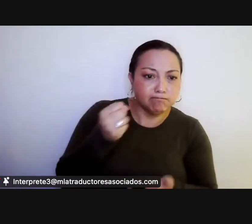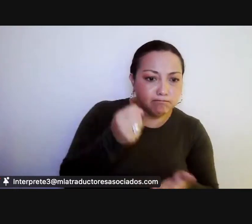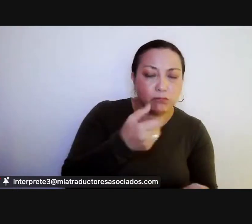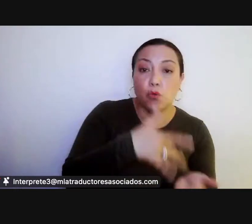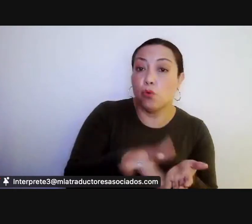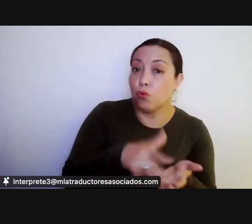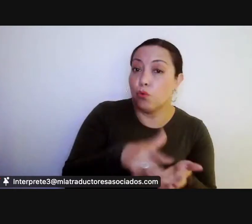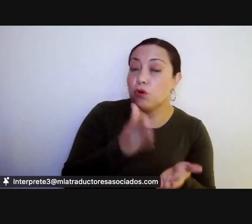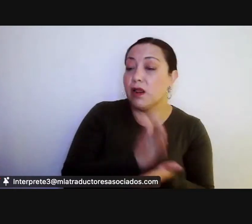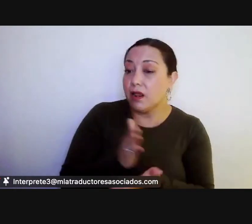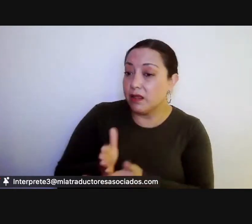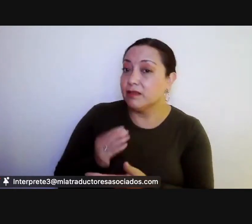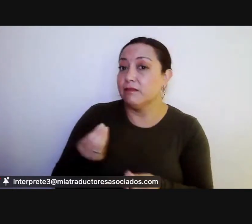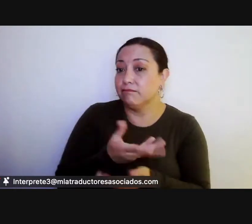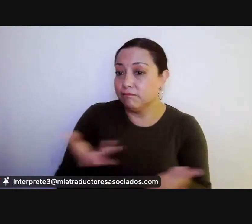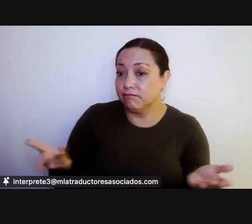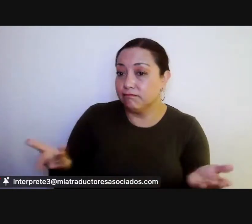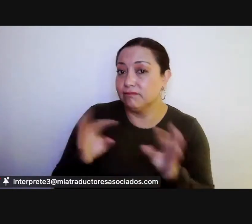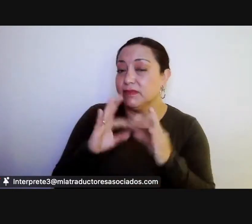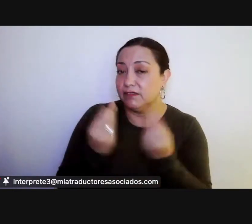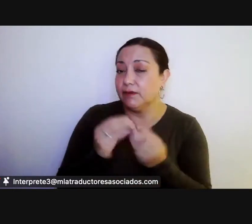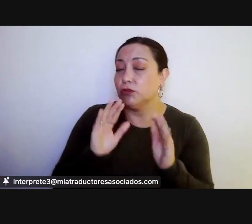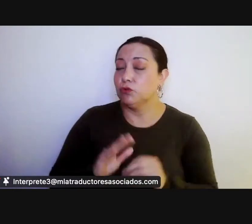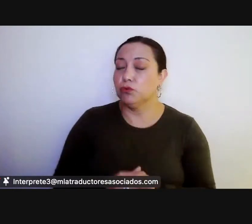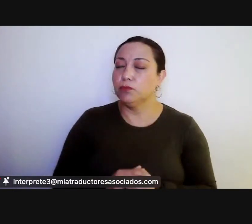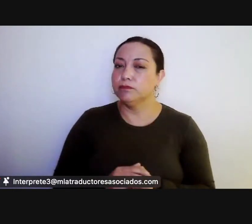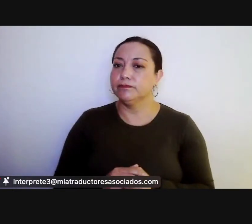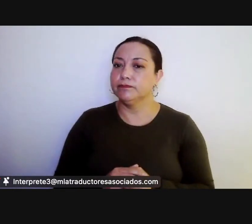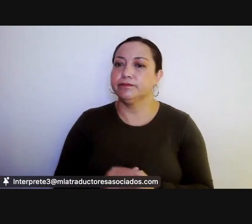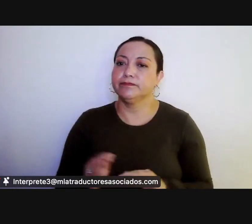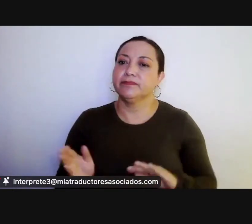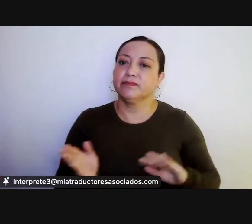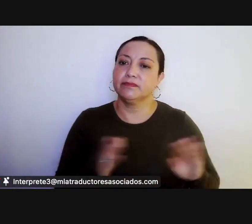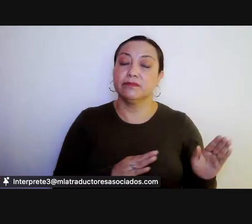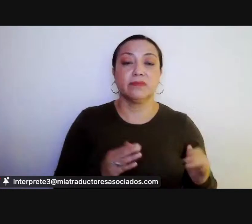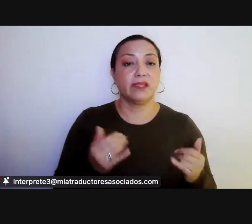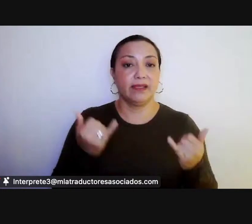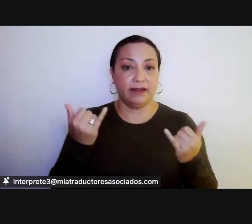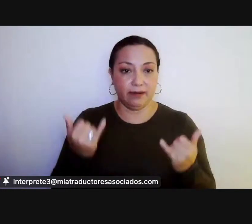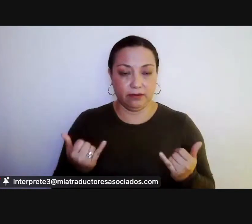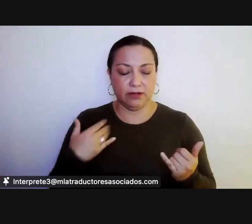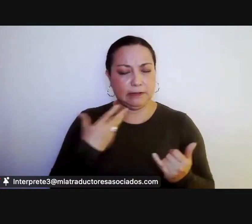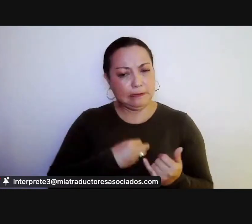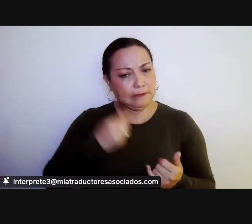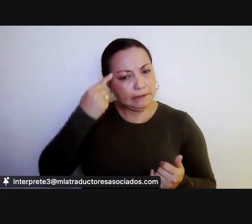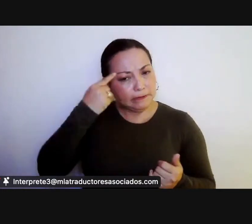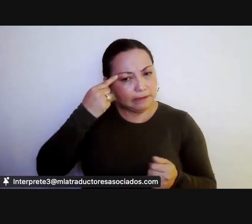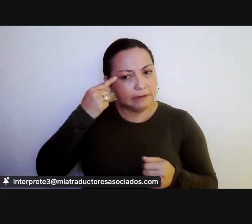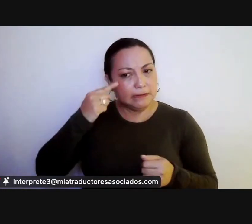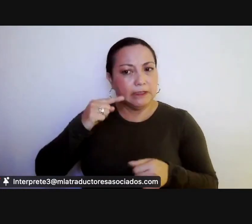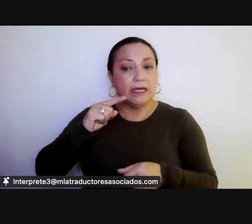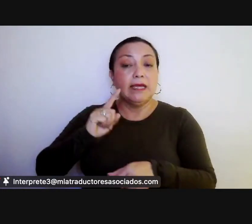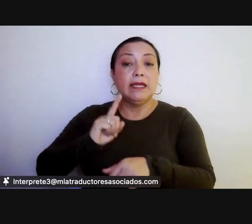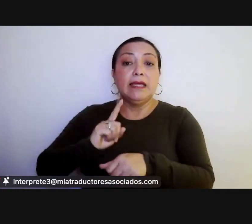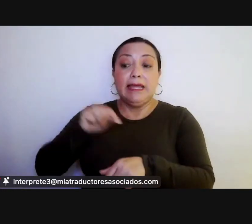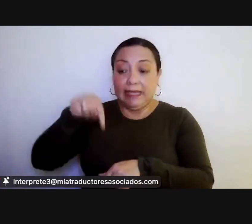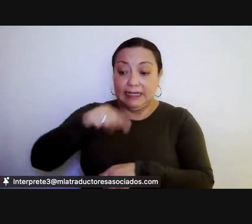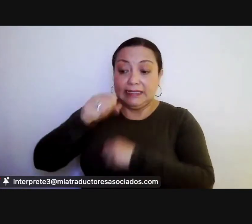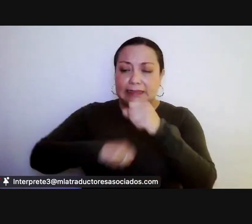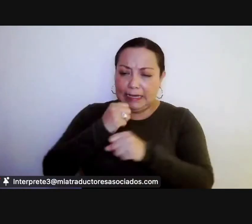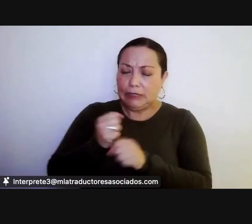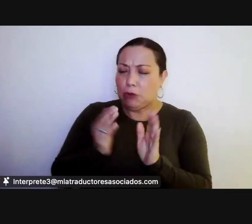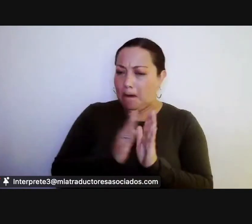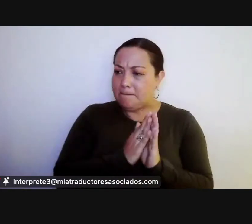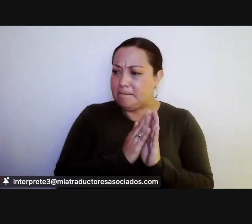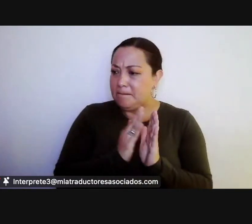had failed to implement these important measures. Now, considering the trajectory of this